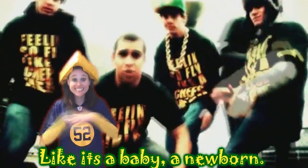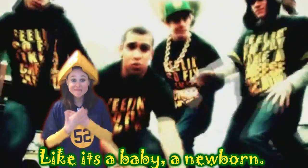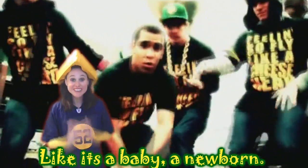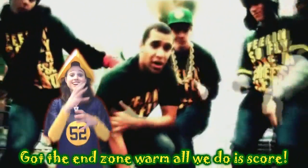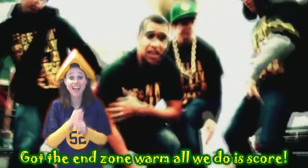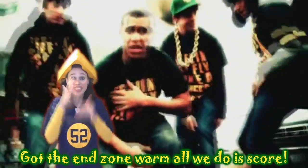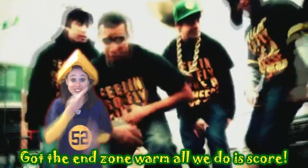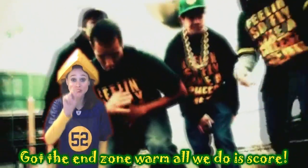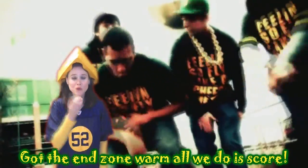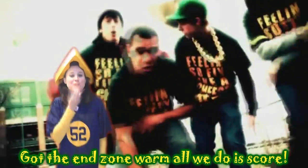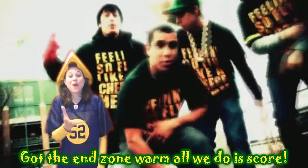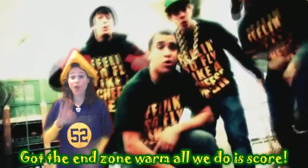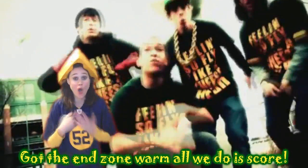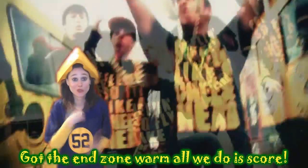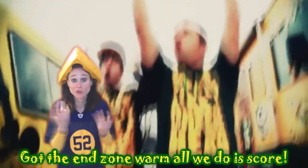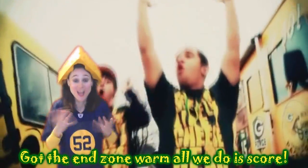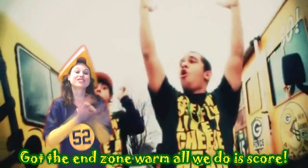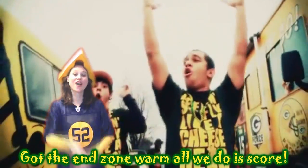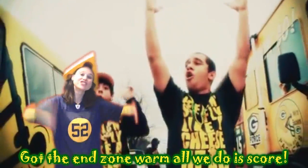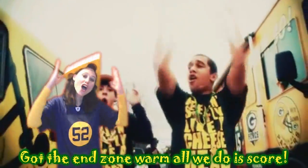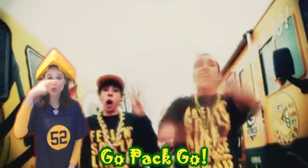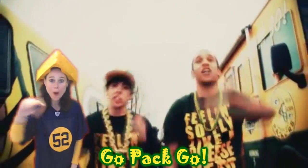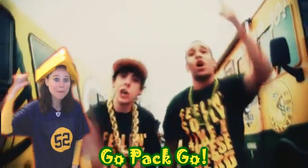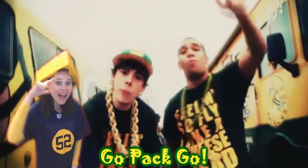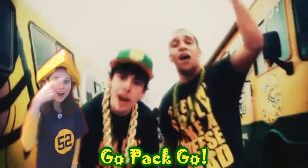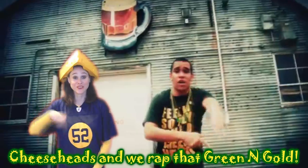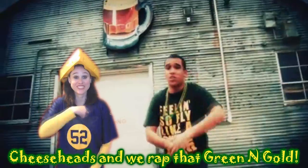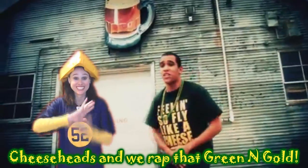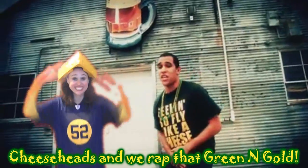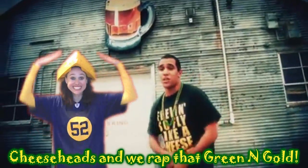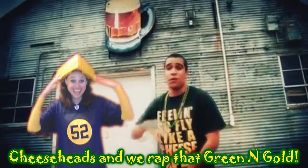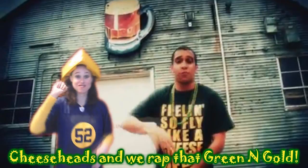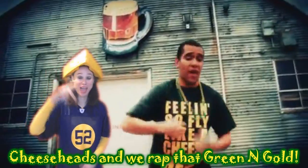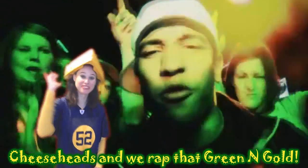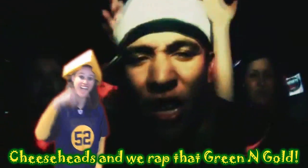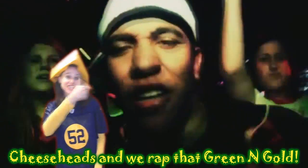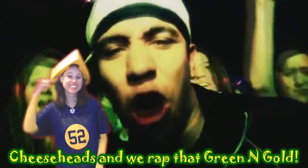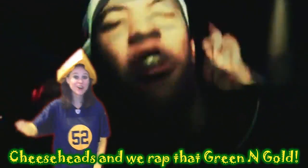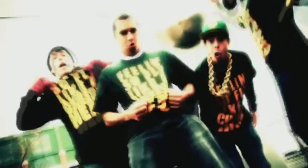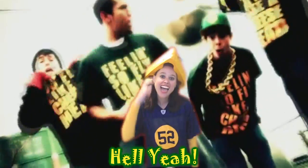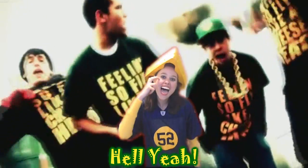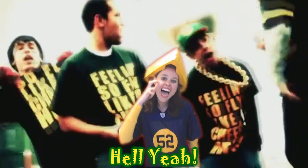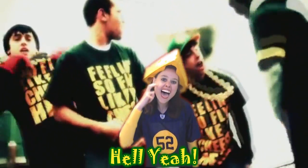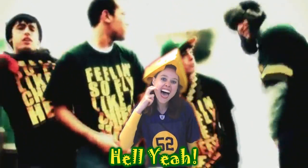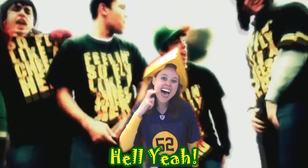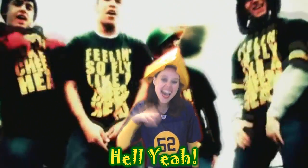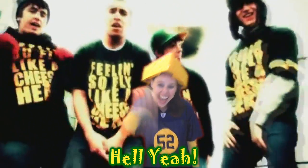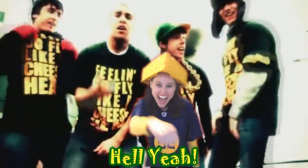it's a baby, a newborn. Got the end zone warm, all we do is score. Go Pack, go Cheesehead, that we rep that green and gold.